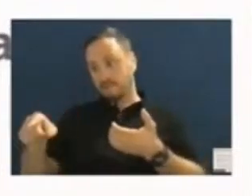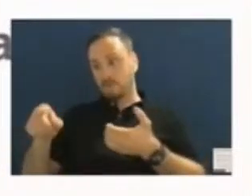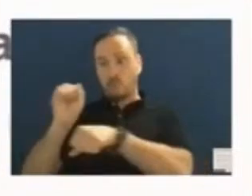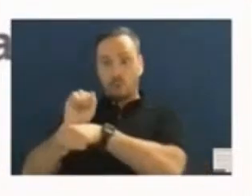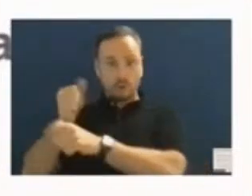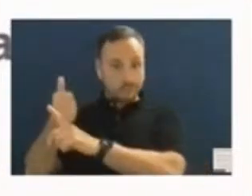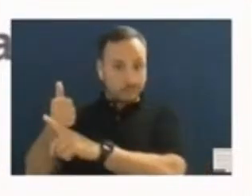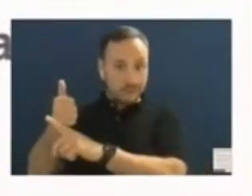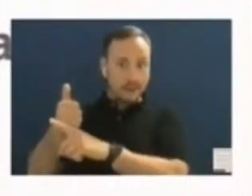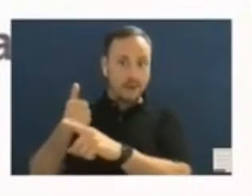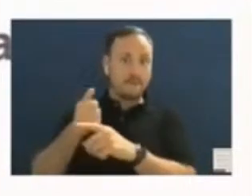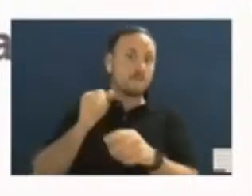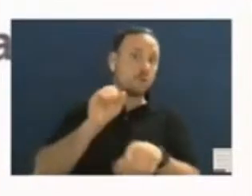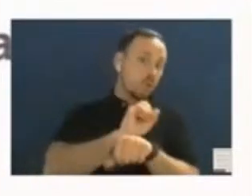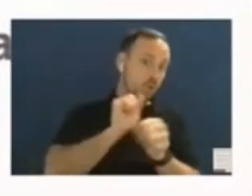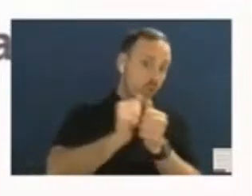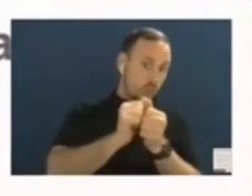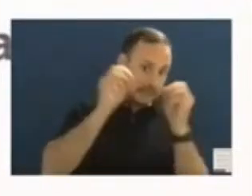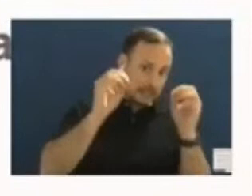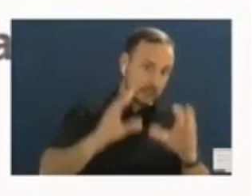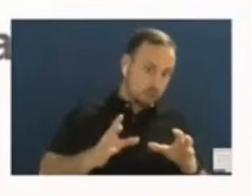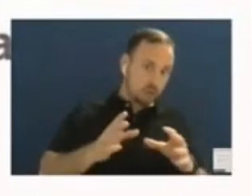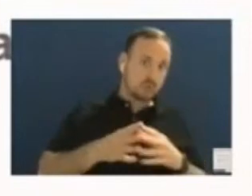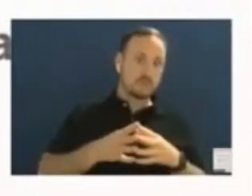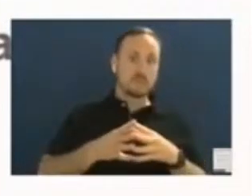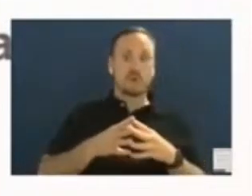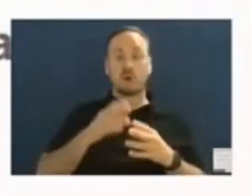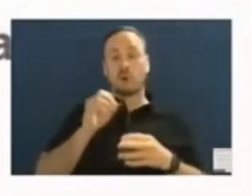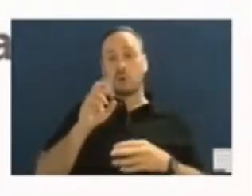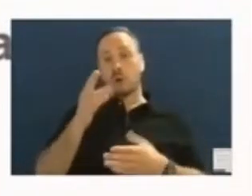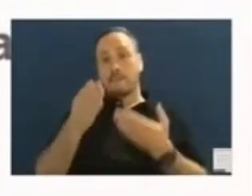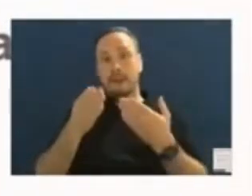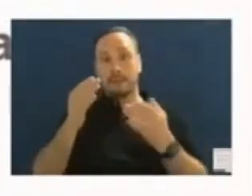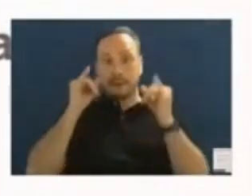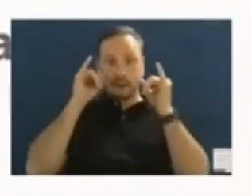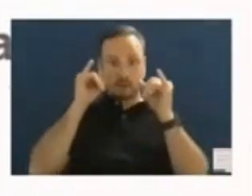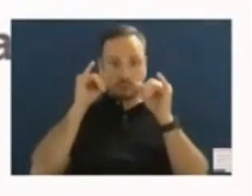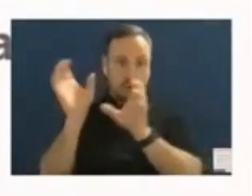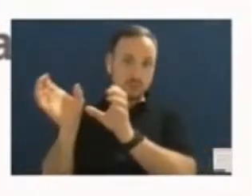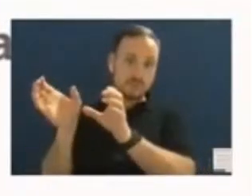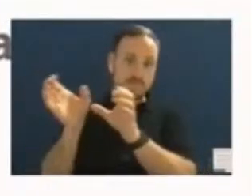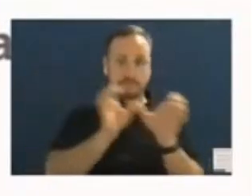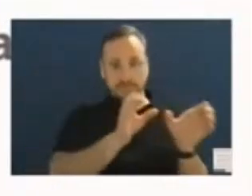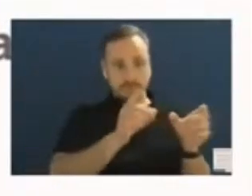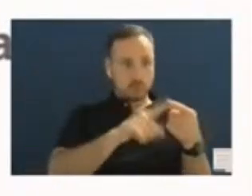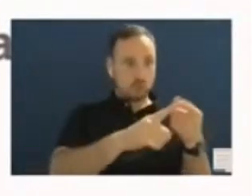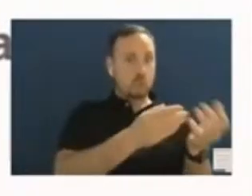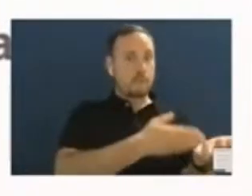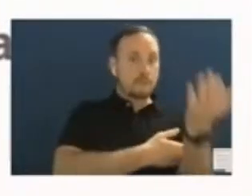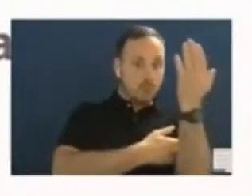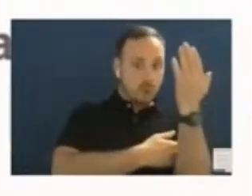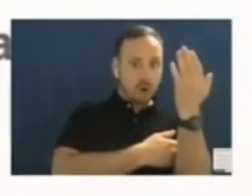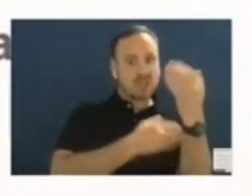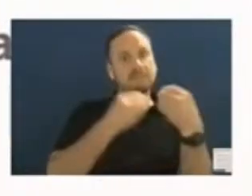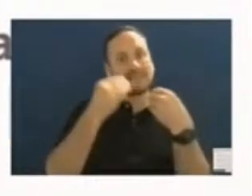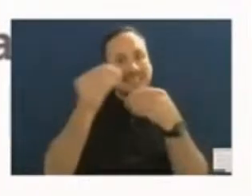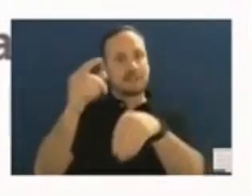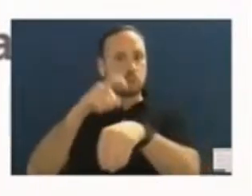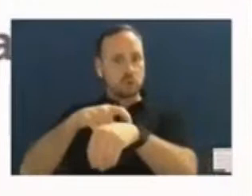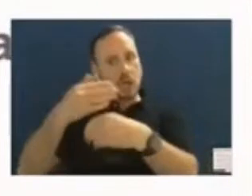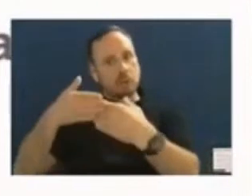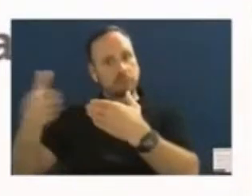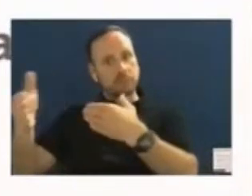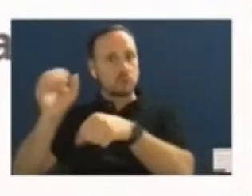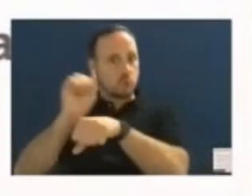mean where we stack the live instruction to the mornings or to the afternoons to provide greater flexibility to ensure that we have a